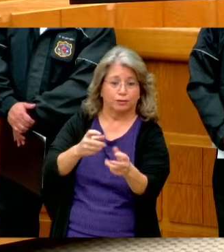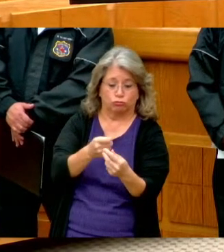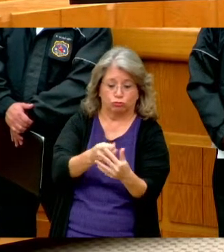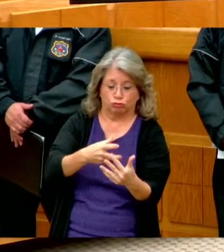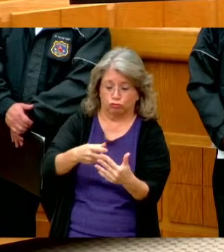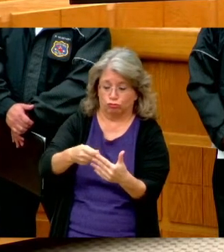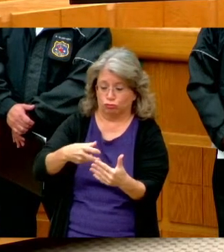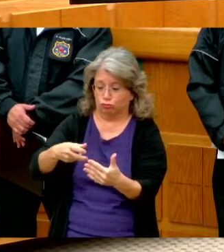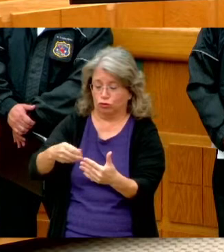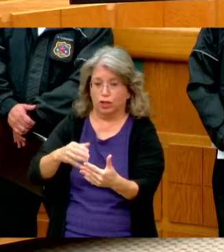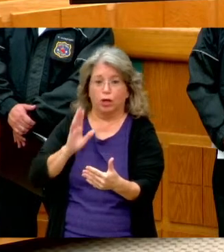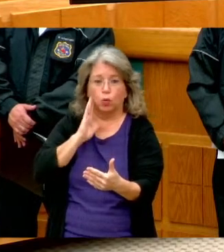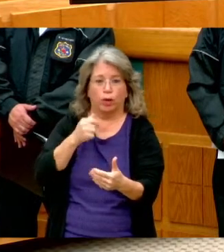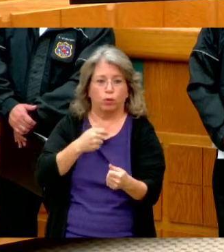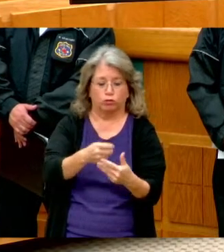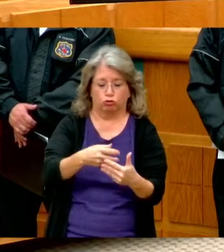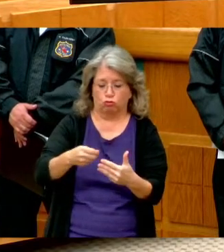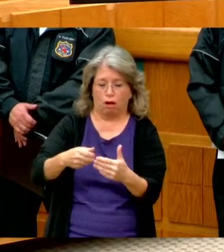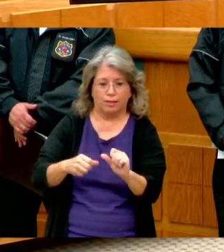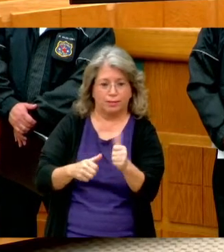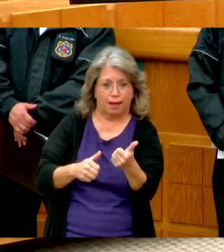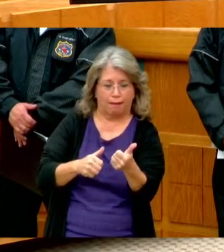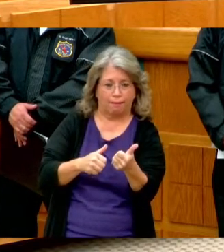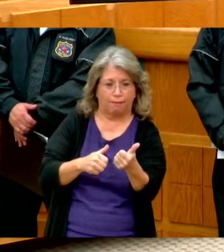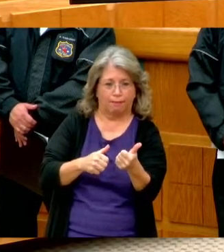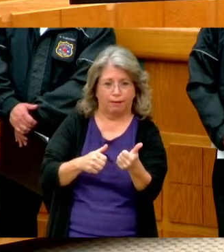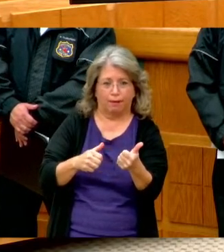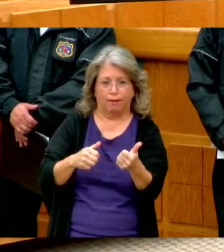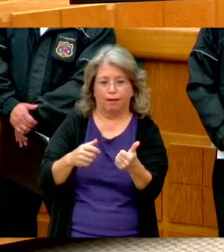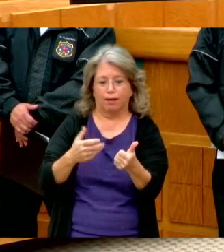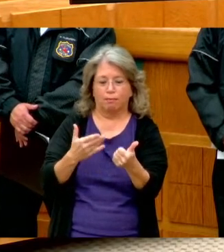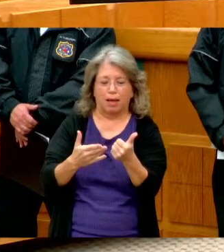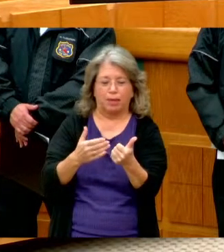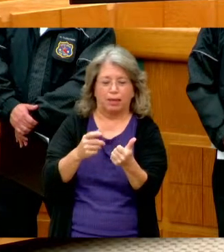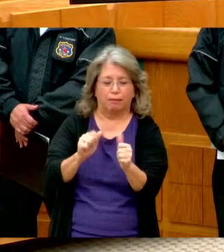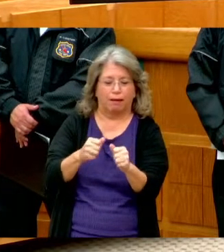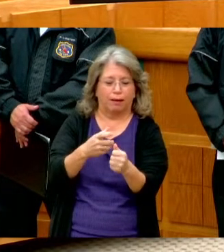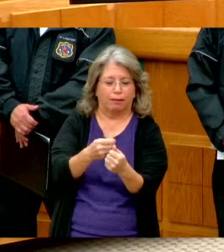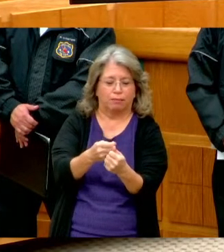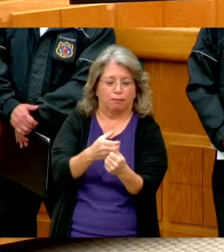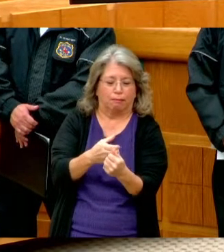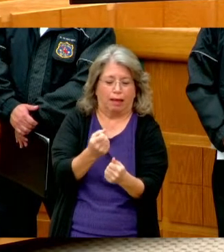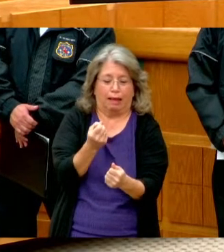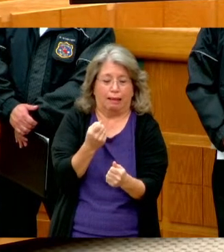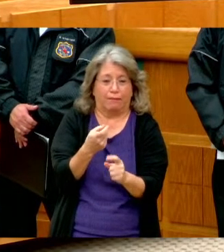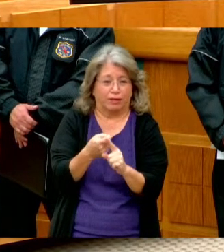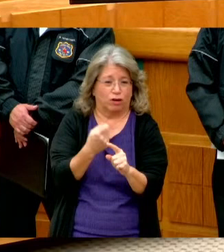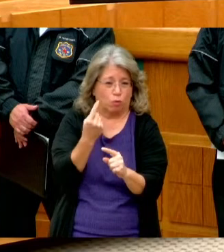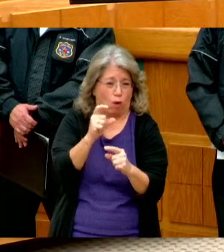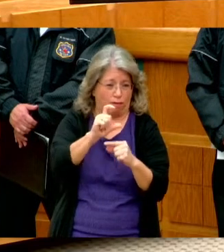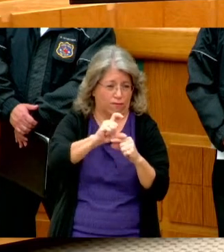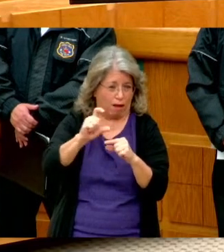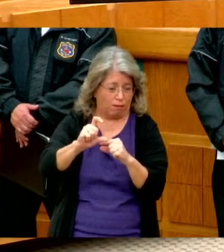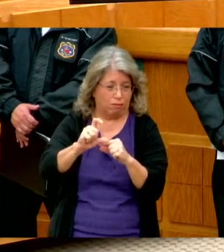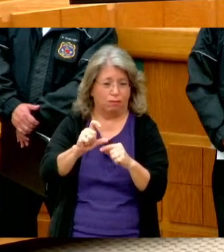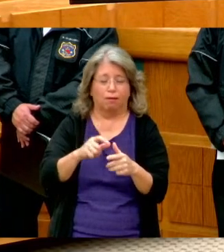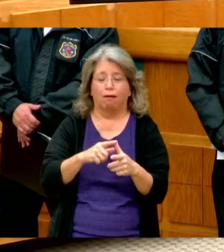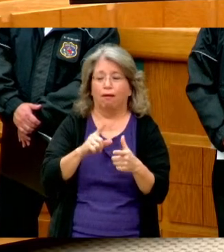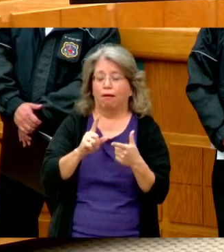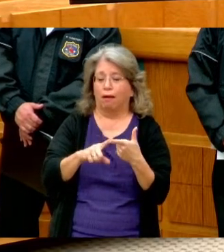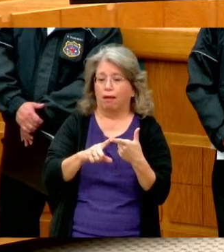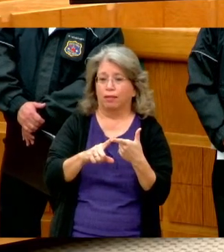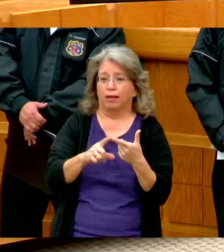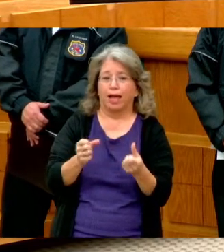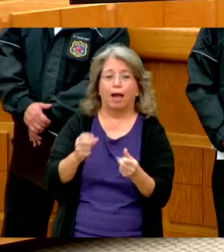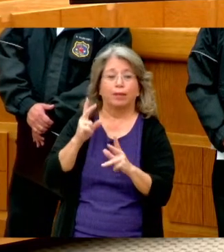draw 10 out at one time. Sometimes we get an 11th dose. So it's really just logistics, and then the number of people that we have vaccinating.